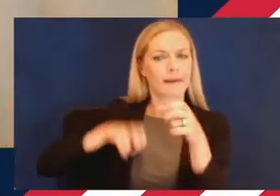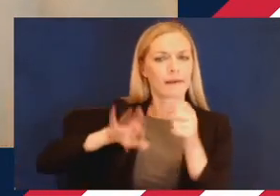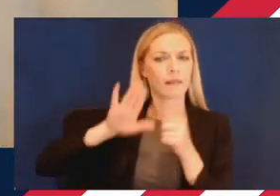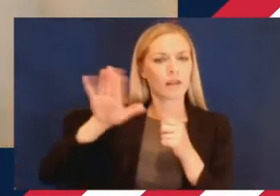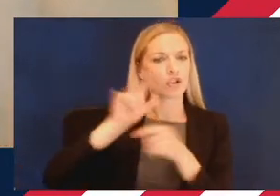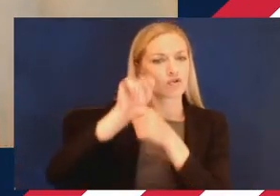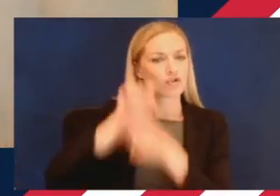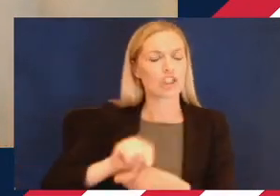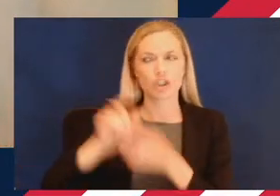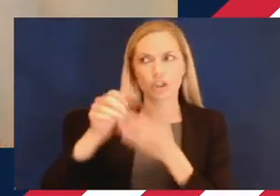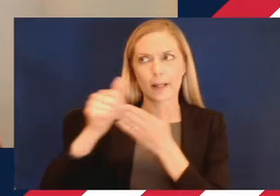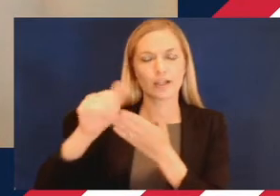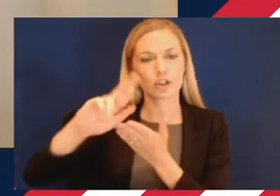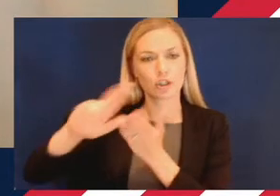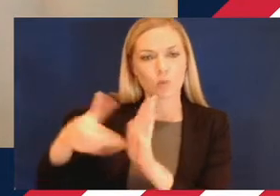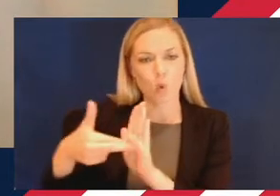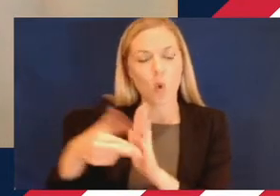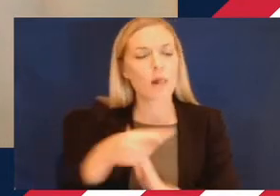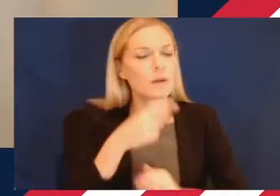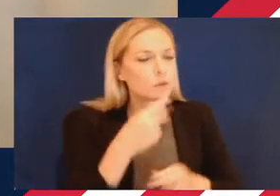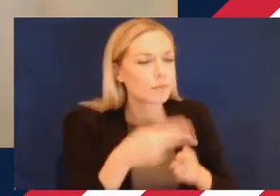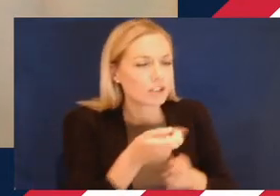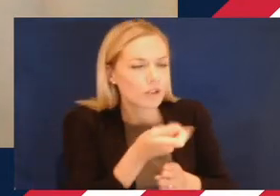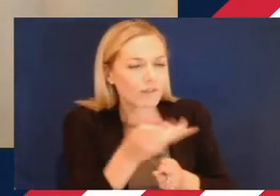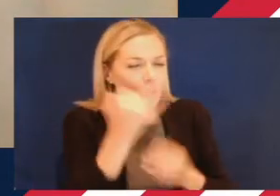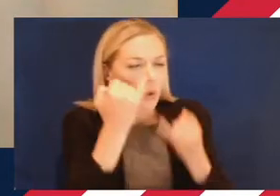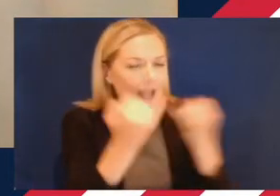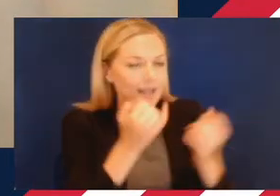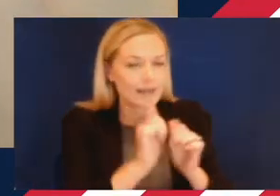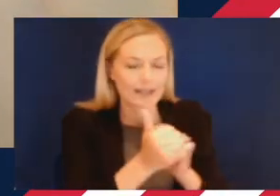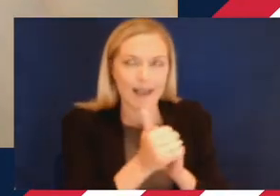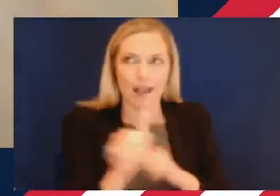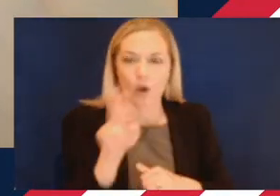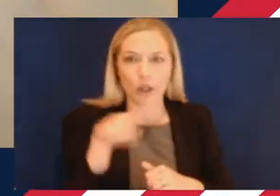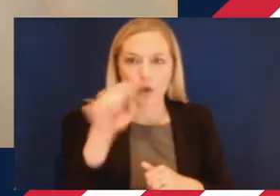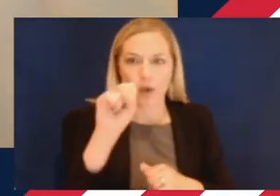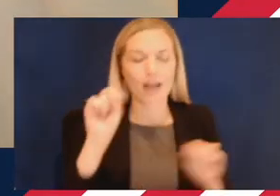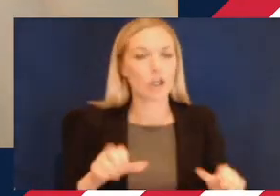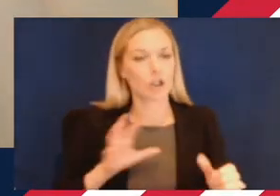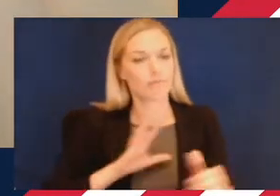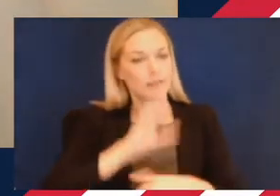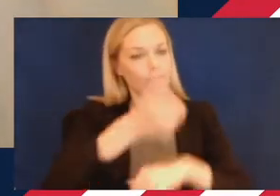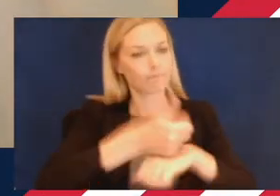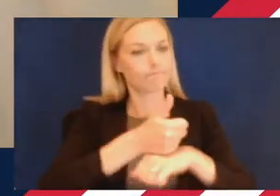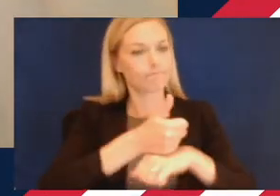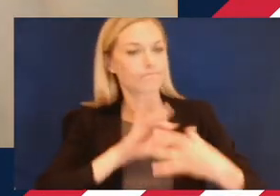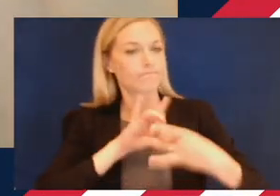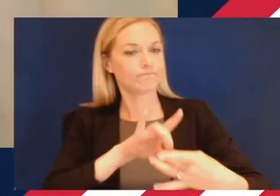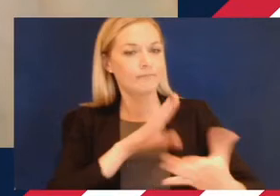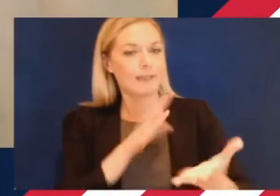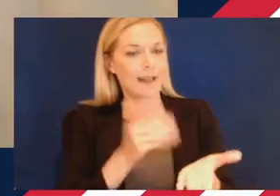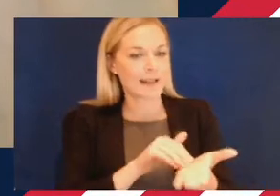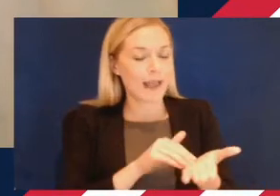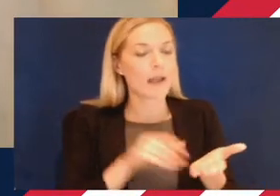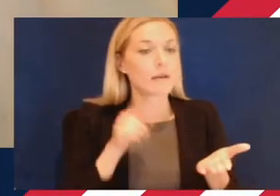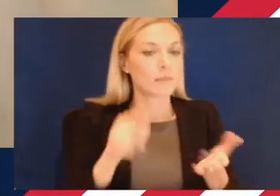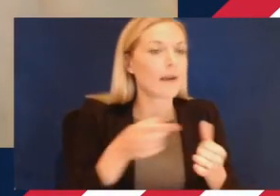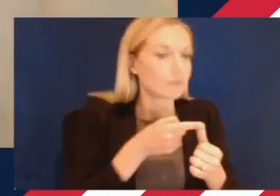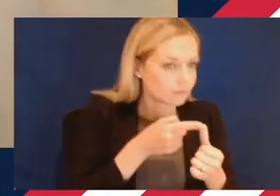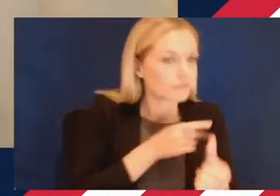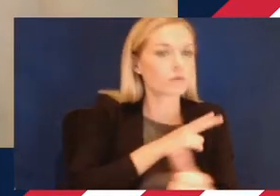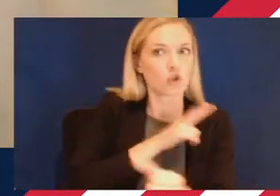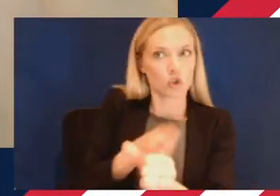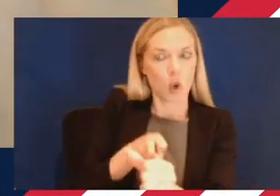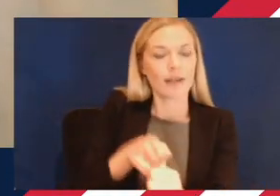ideas on how the U.S. could reestablish itself, namely by rejoining the WHO and returning to